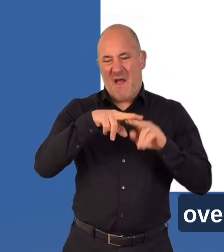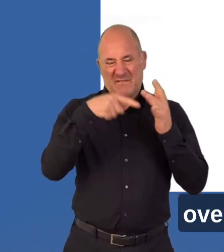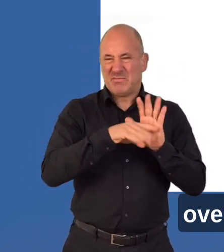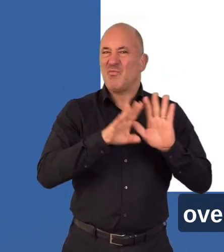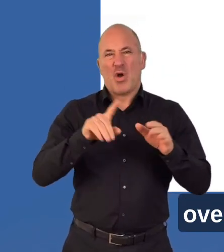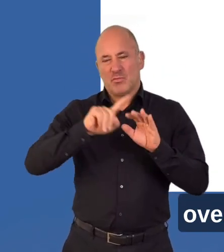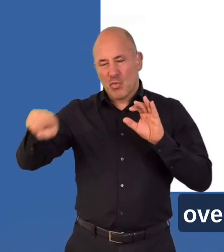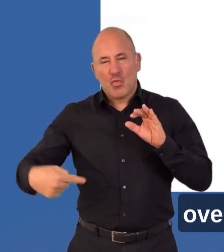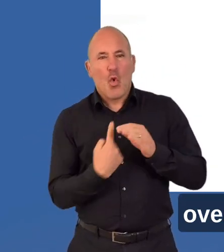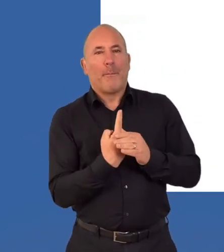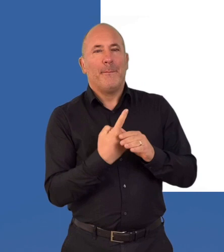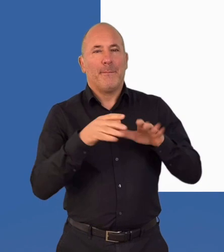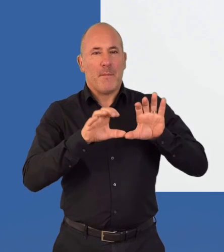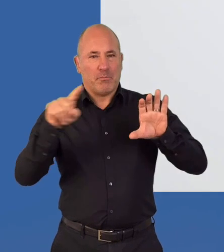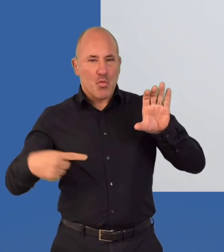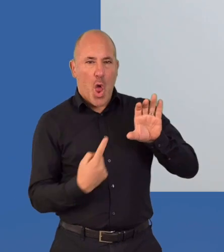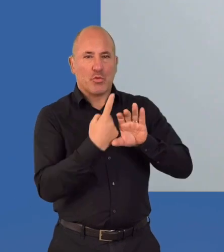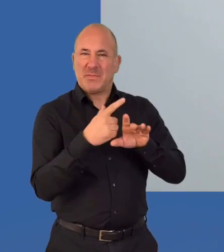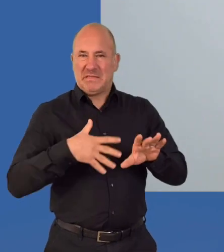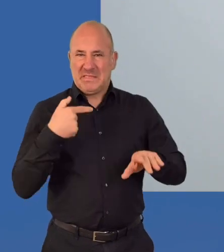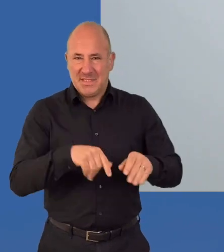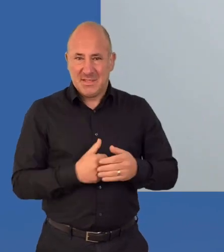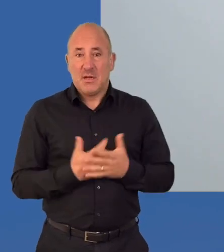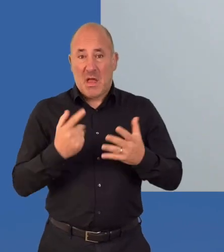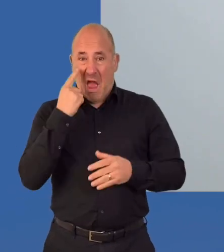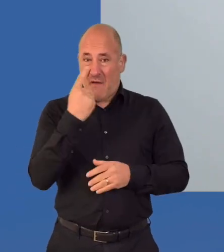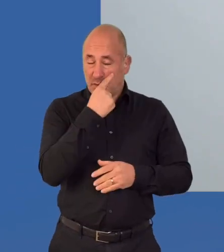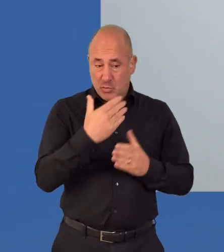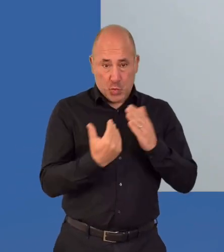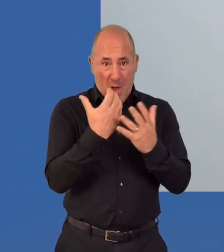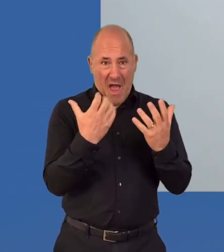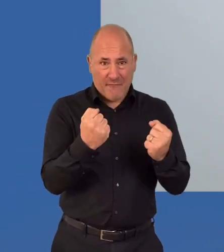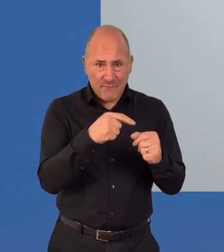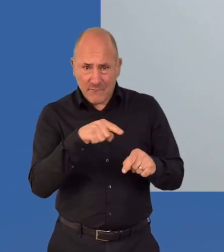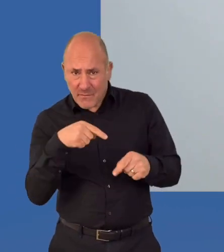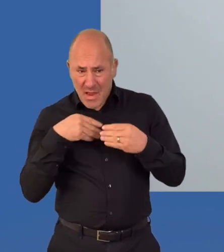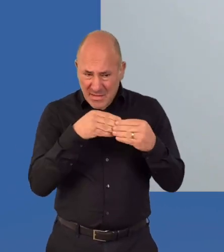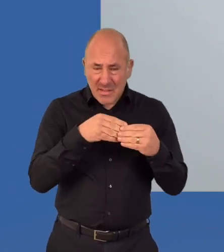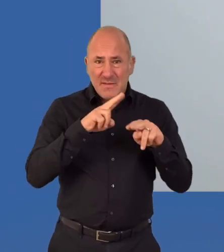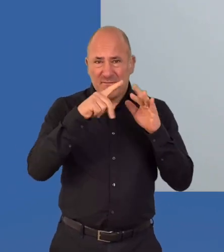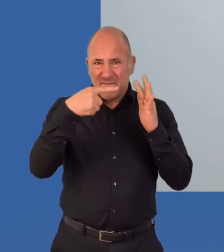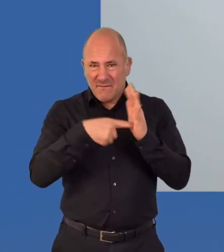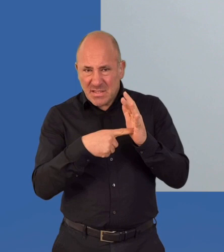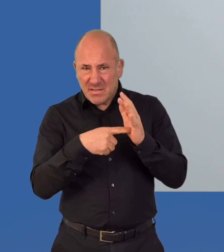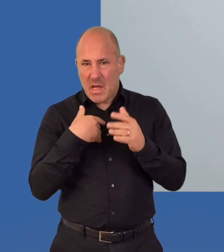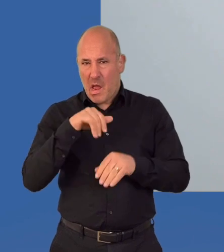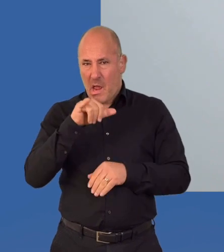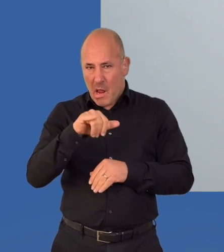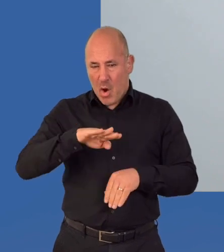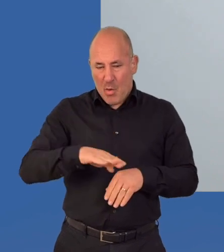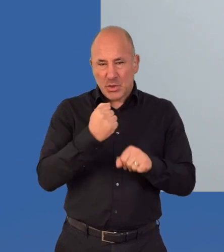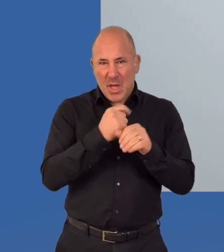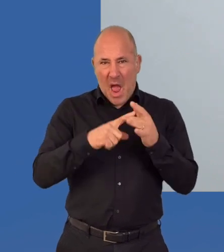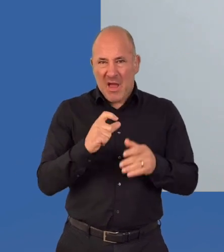preferred it to colonoscopy. As there is now new evidence and guidance, our use of FIT and our suspected lower GI